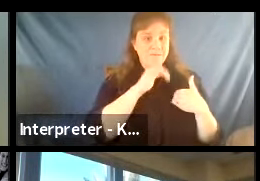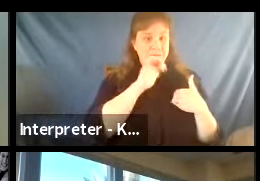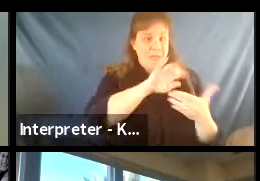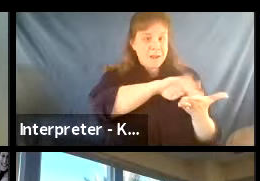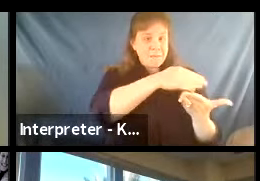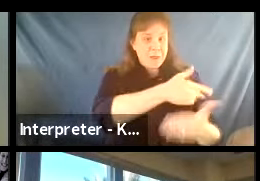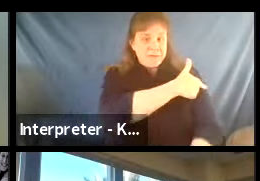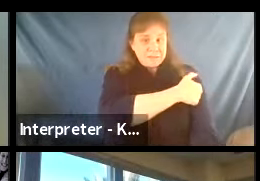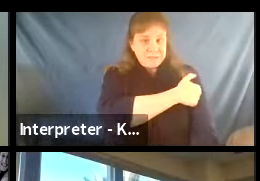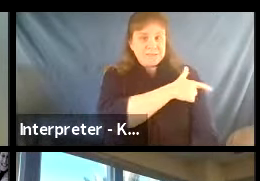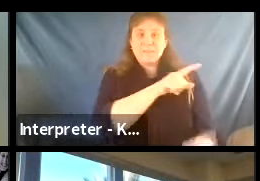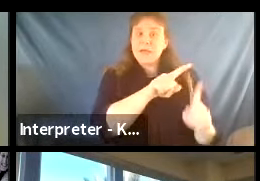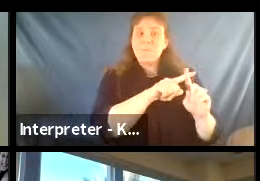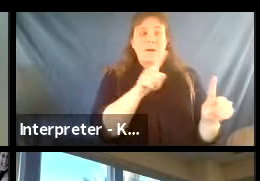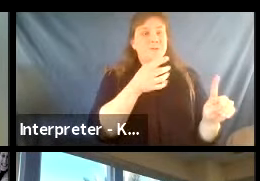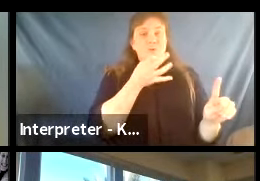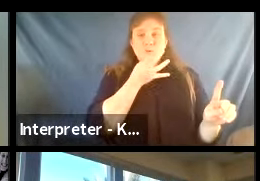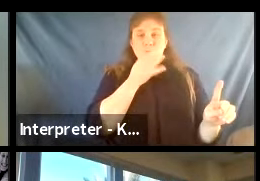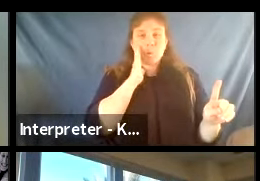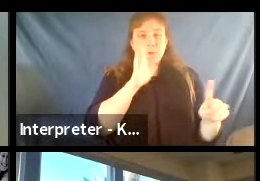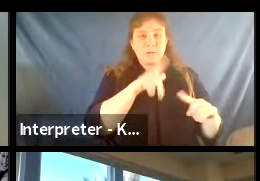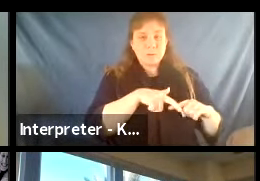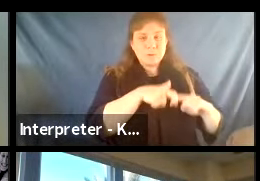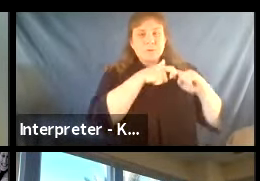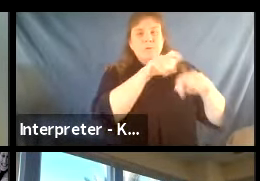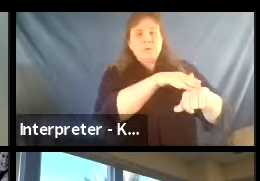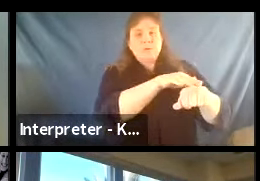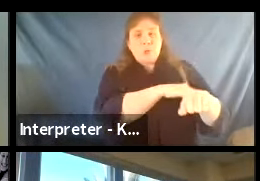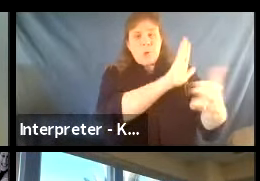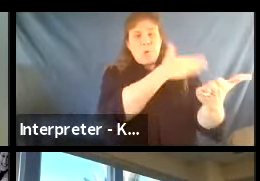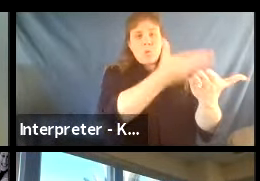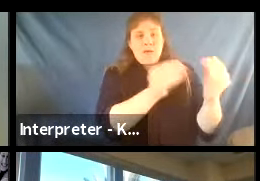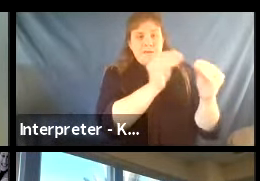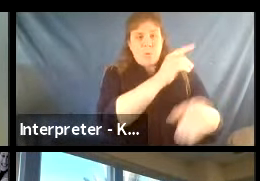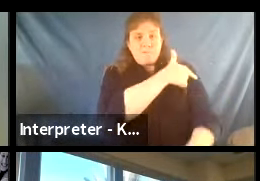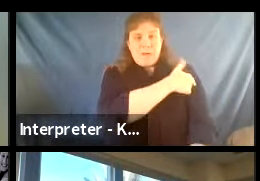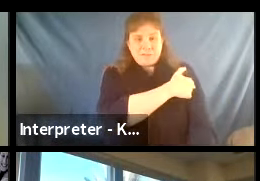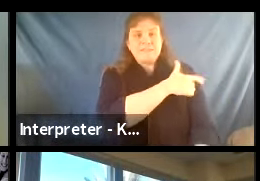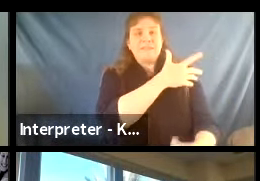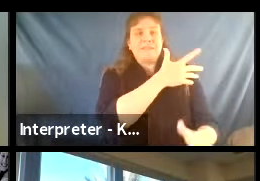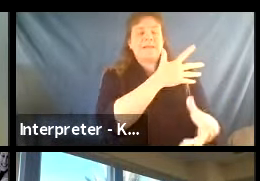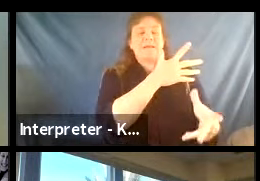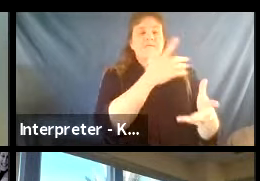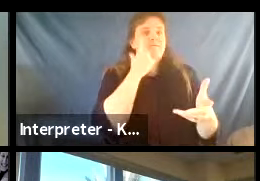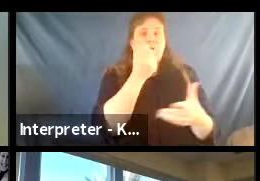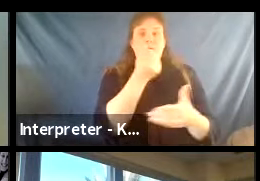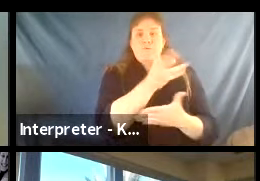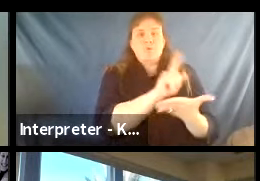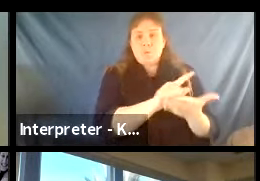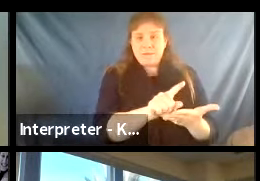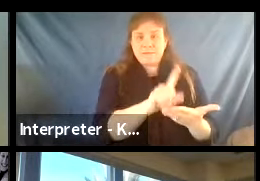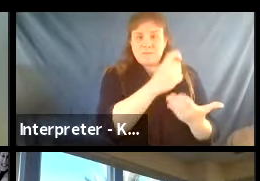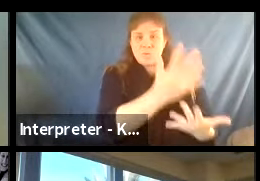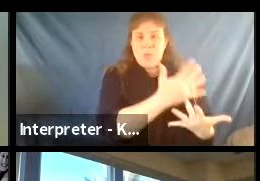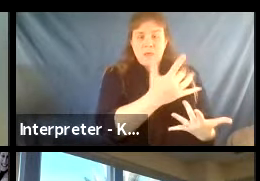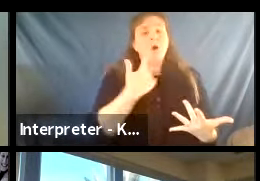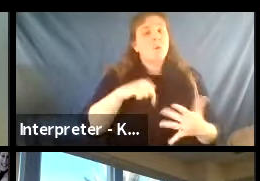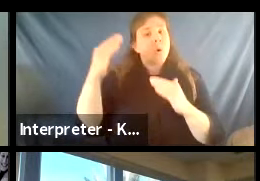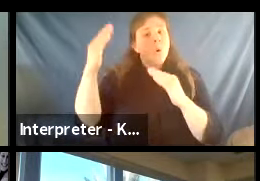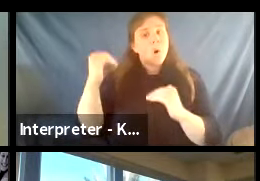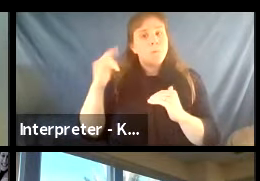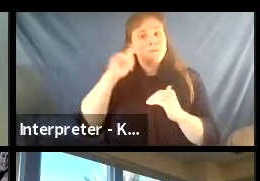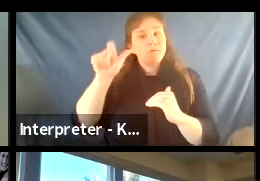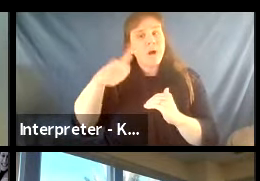least the next several weeks. We are hopeful that there are a couple other vaccines that are, going to be applying for emergency